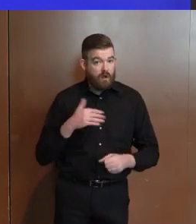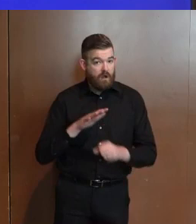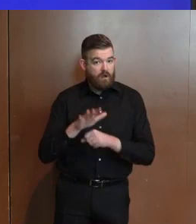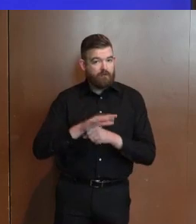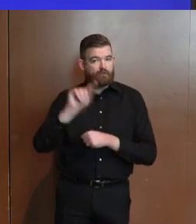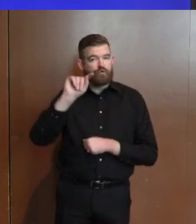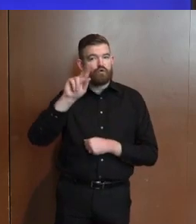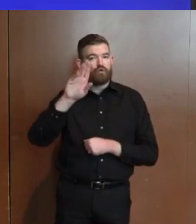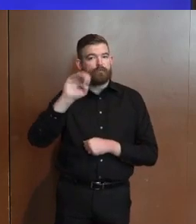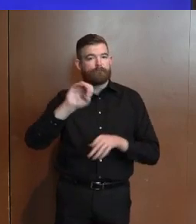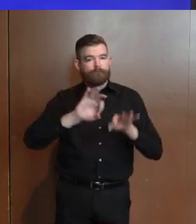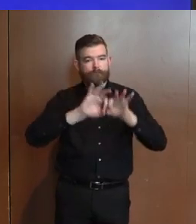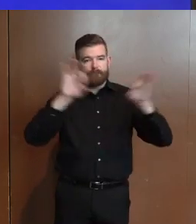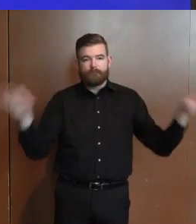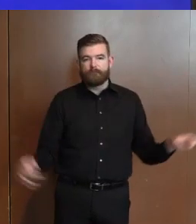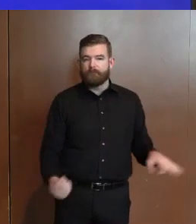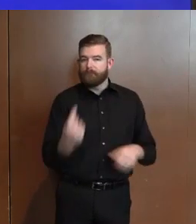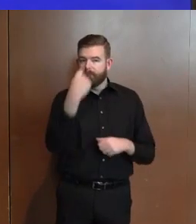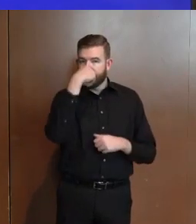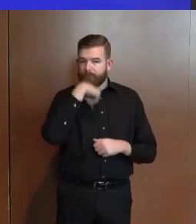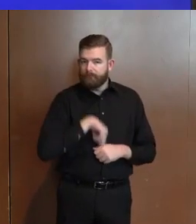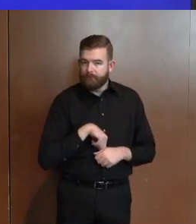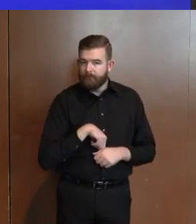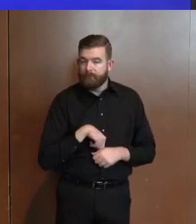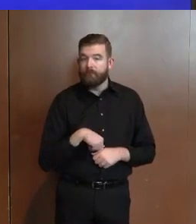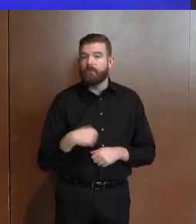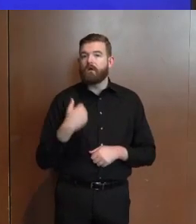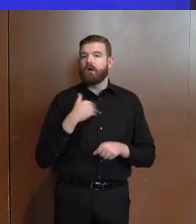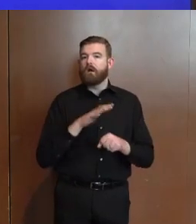many people are going to be sedated and ventilated for so long?